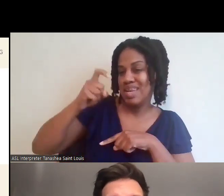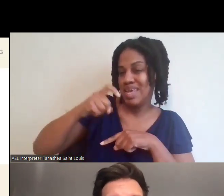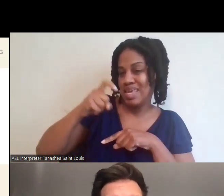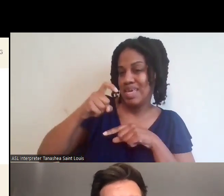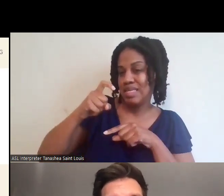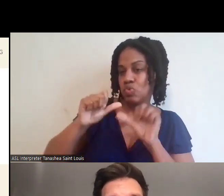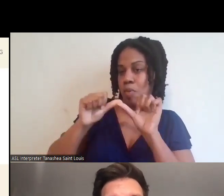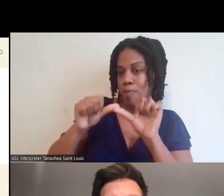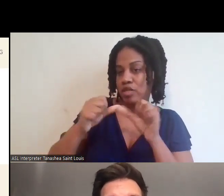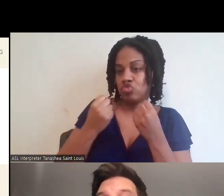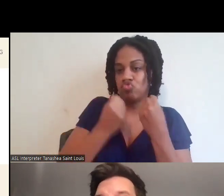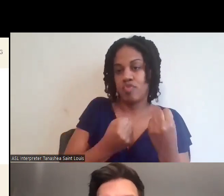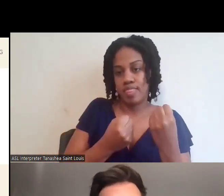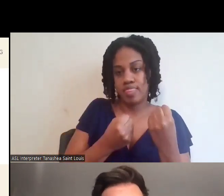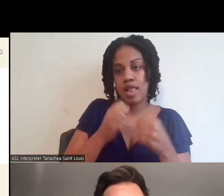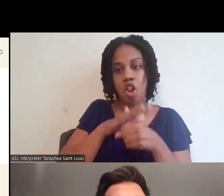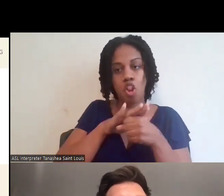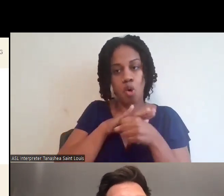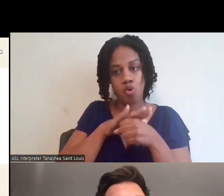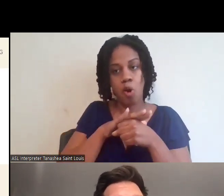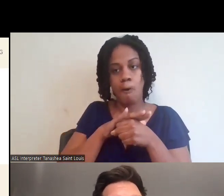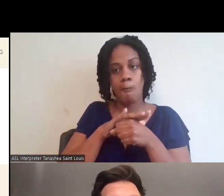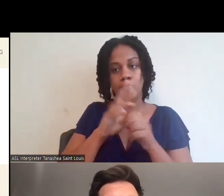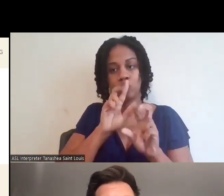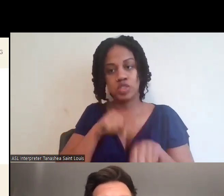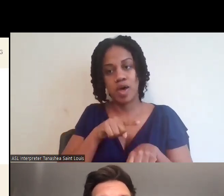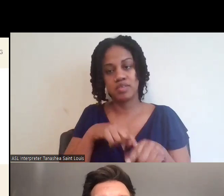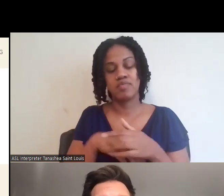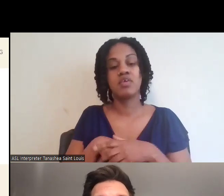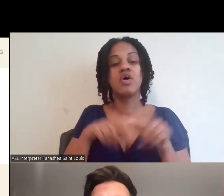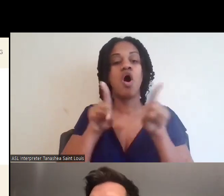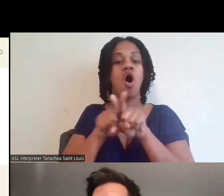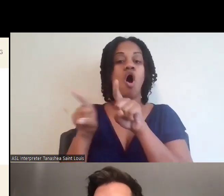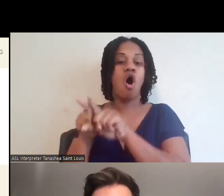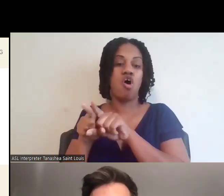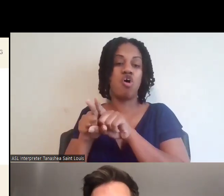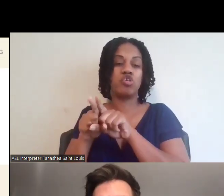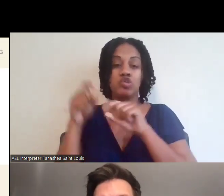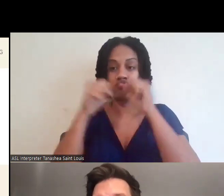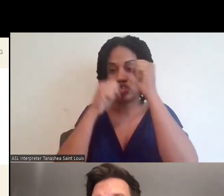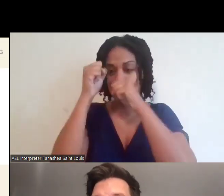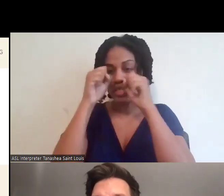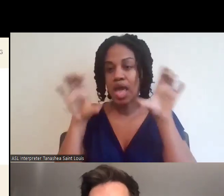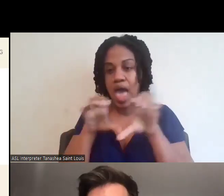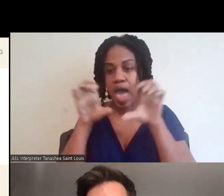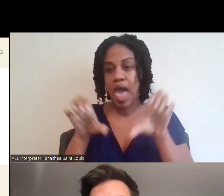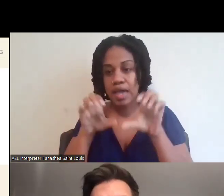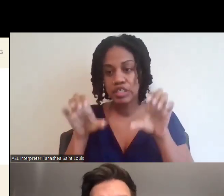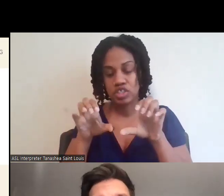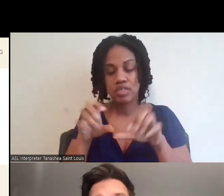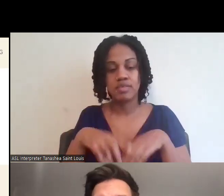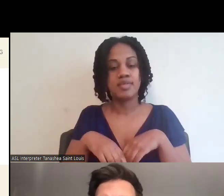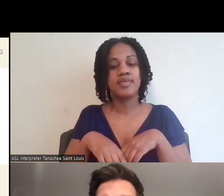remain and strengthen its local responsiveness. The next trait is it's strategic and action-oriented. It leans